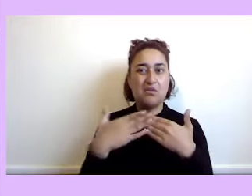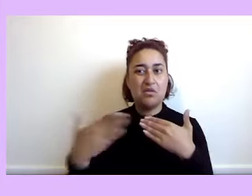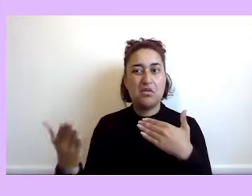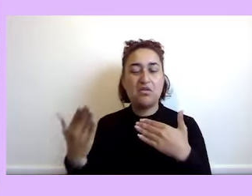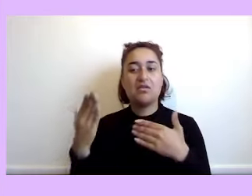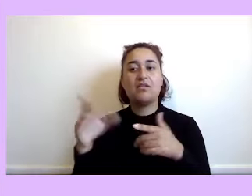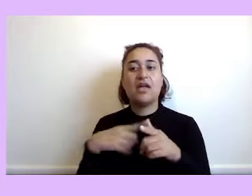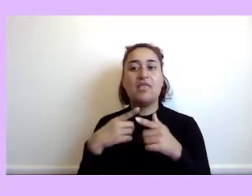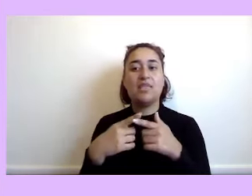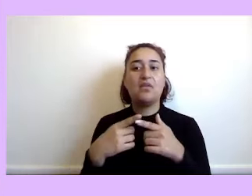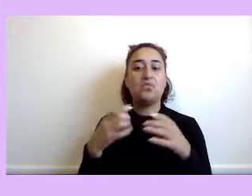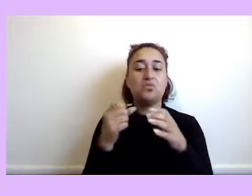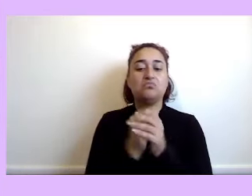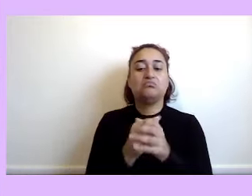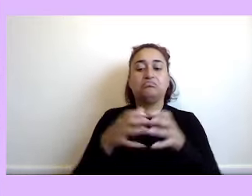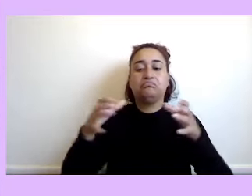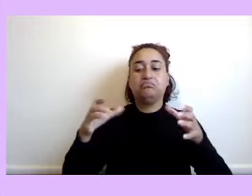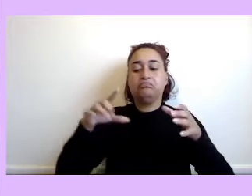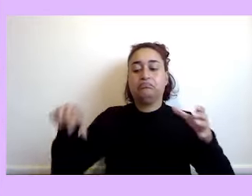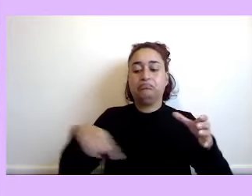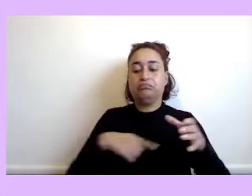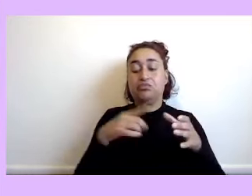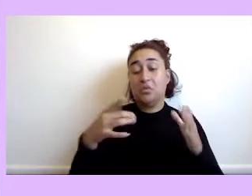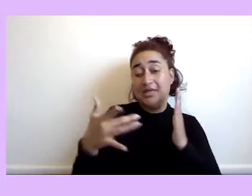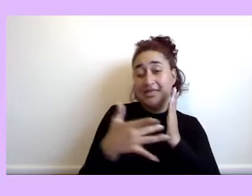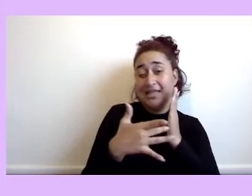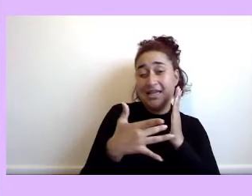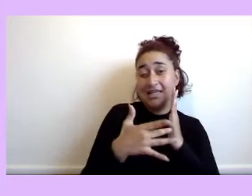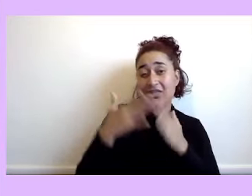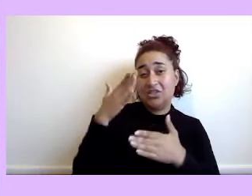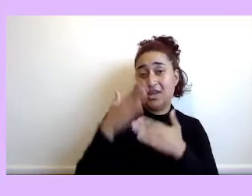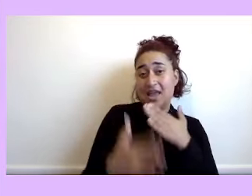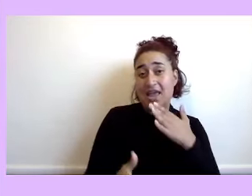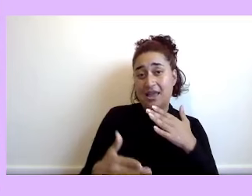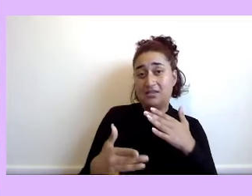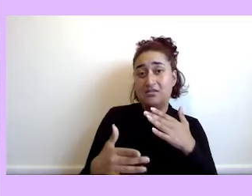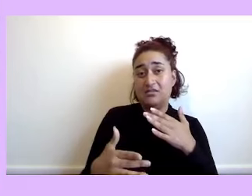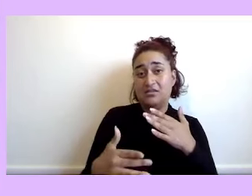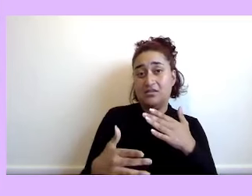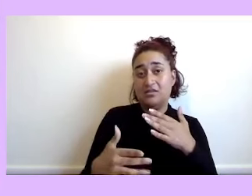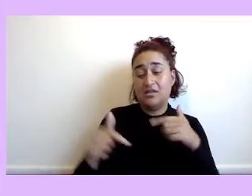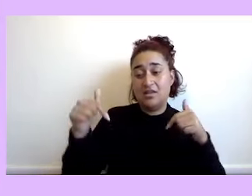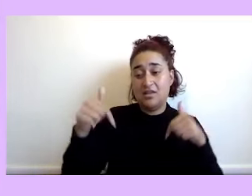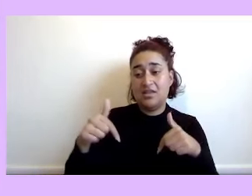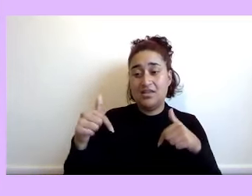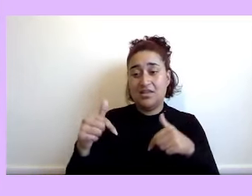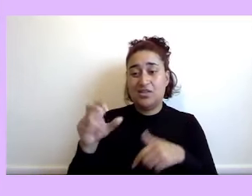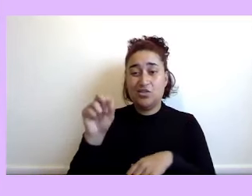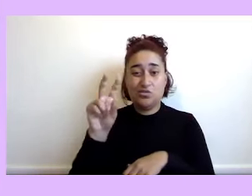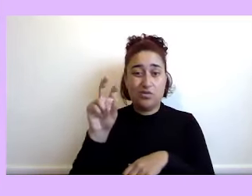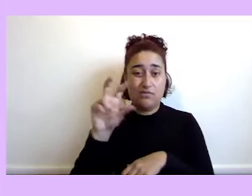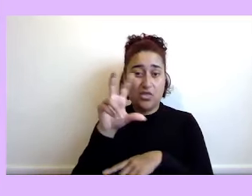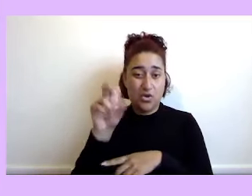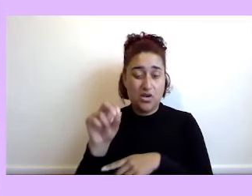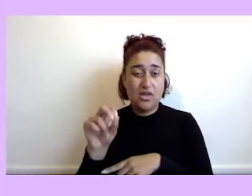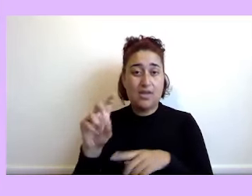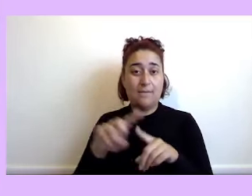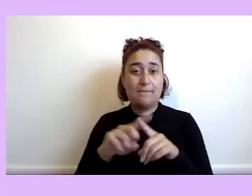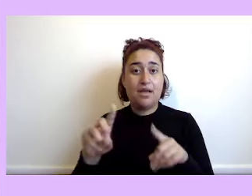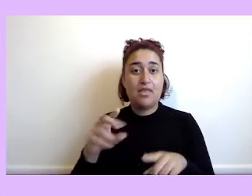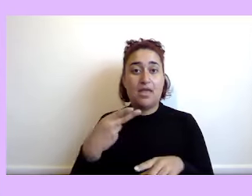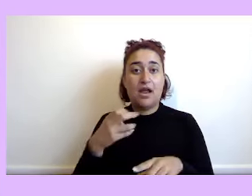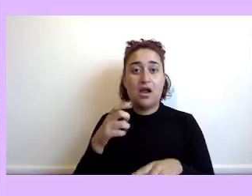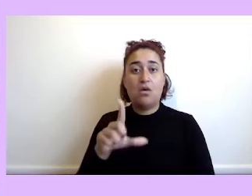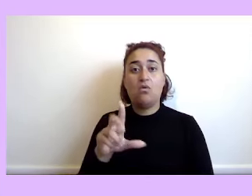expand out to the outer circle. We're technically supposed to end this moment at like 12:30, but the HowlRound team